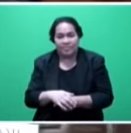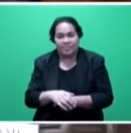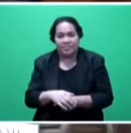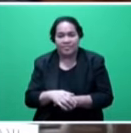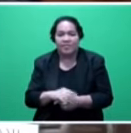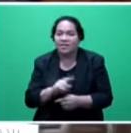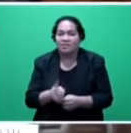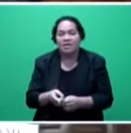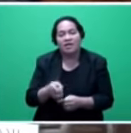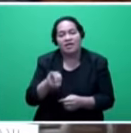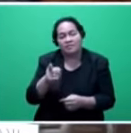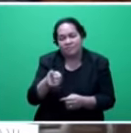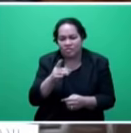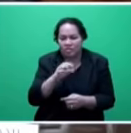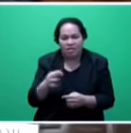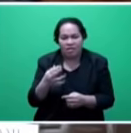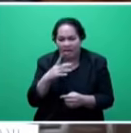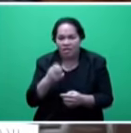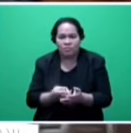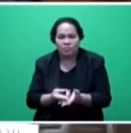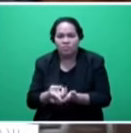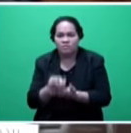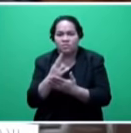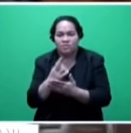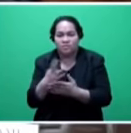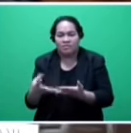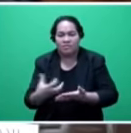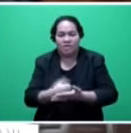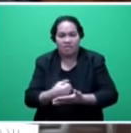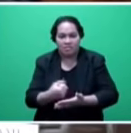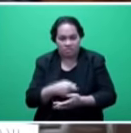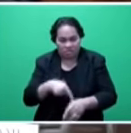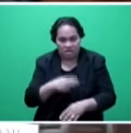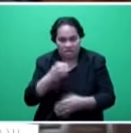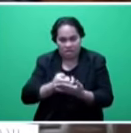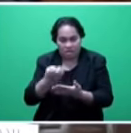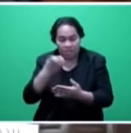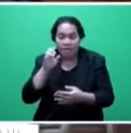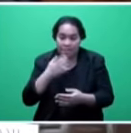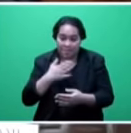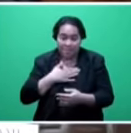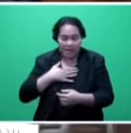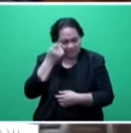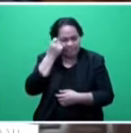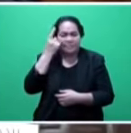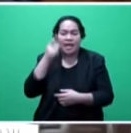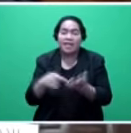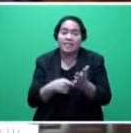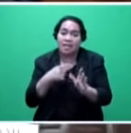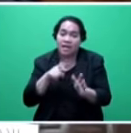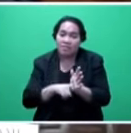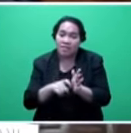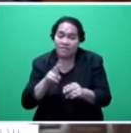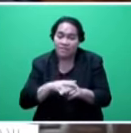does not have a debilitating effect on the economy in any way. My understanding is that tariff can be divided